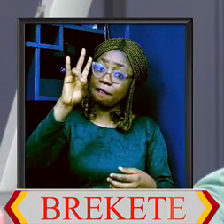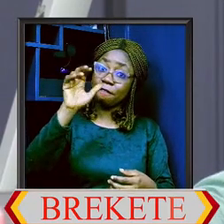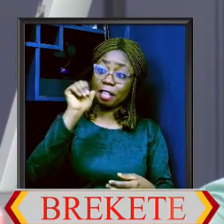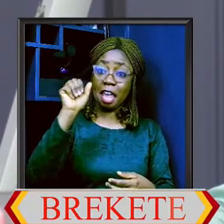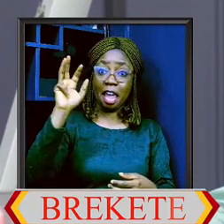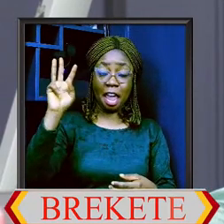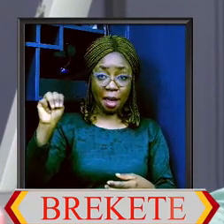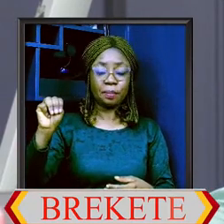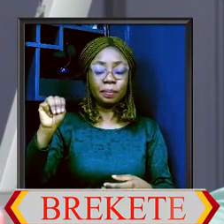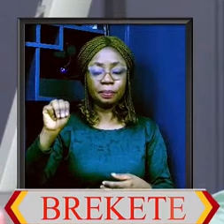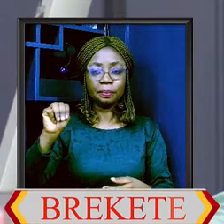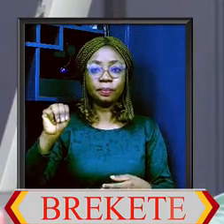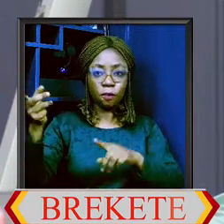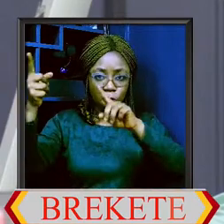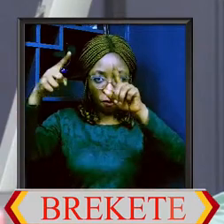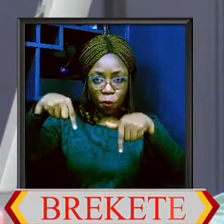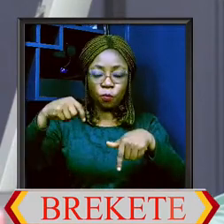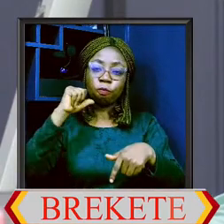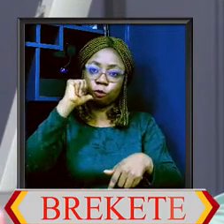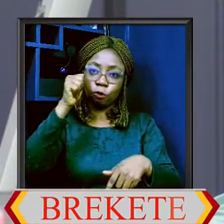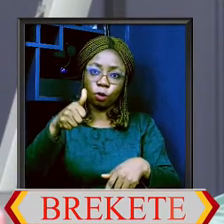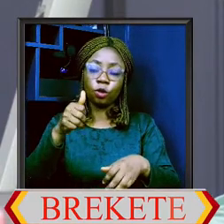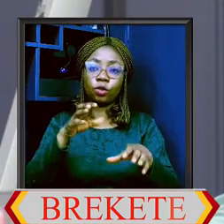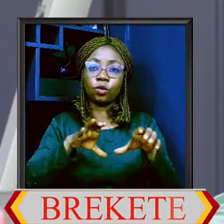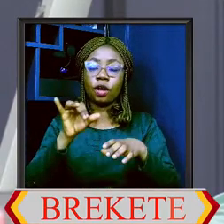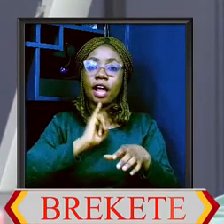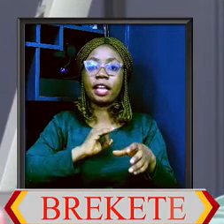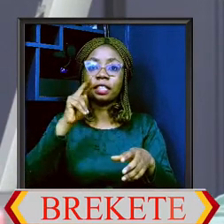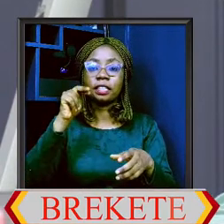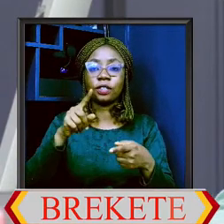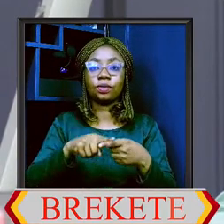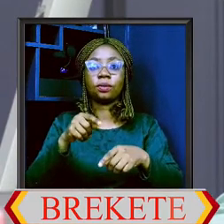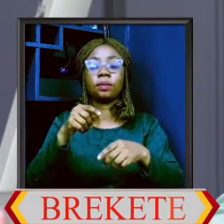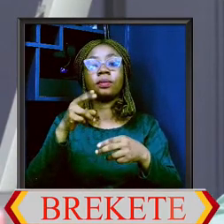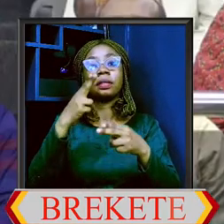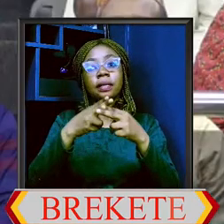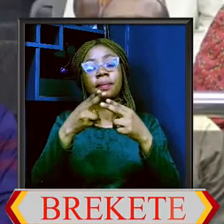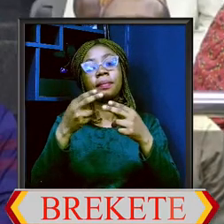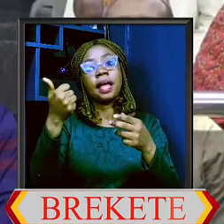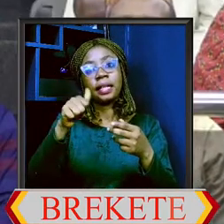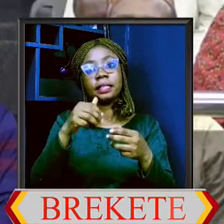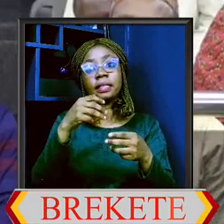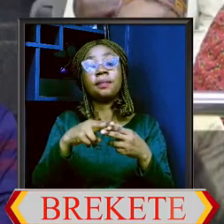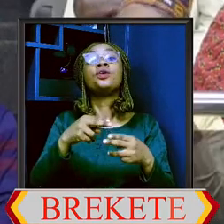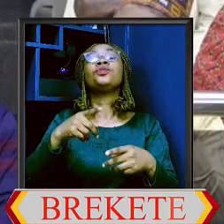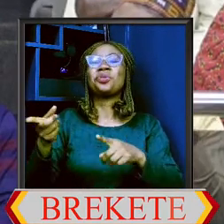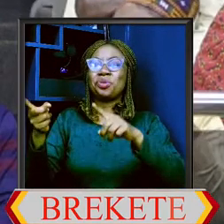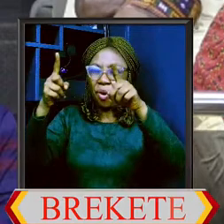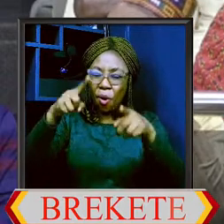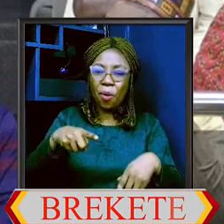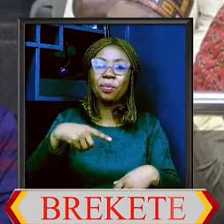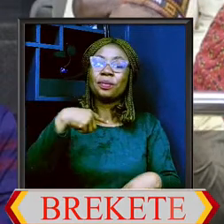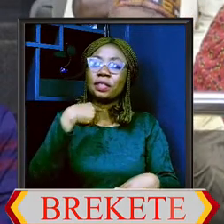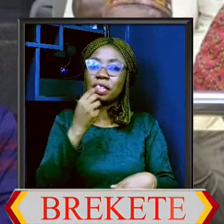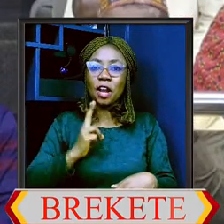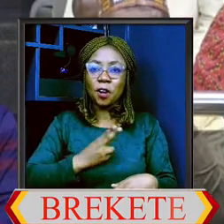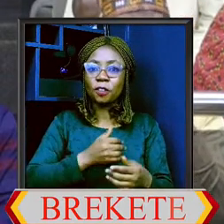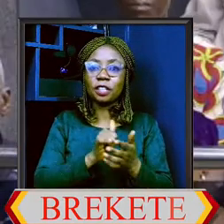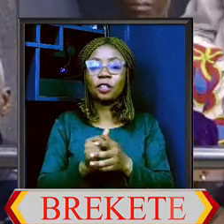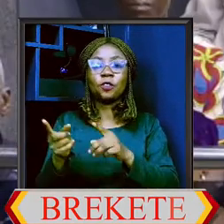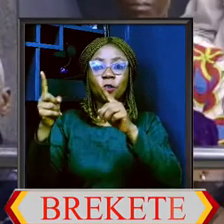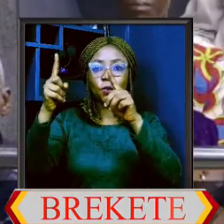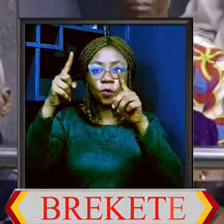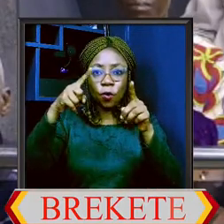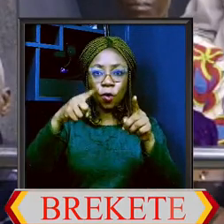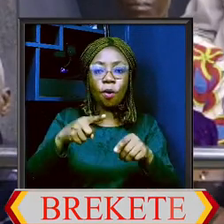sir 7:00 so you need to mention name making just come talk say now you on behalf of your